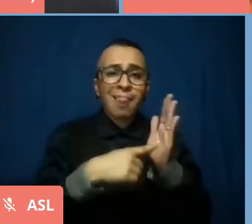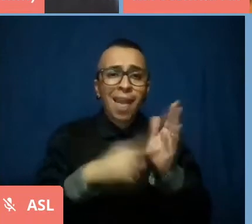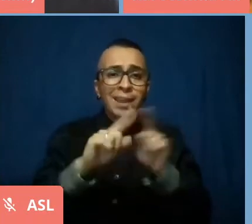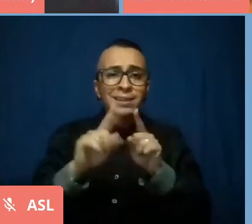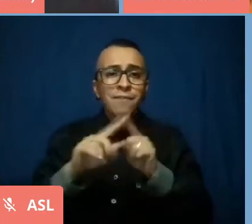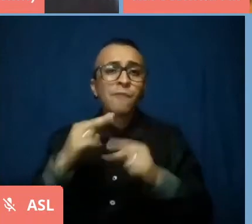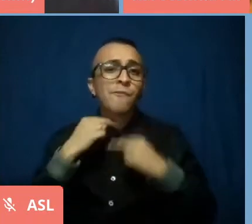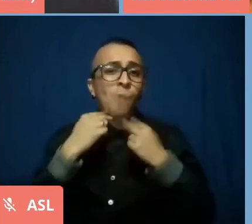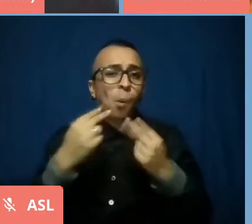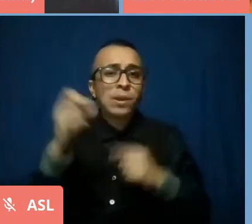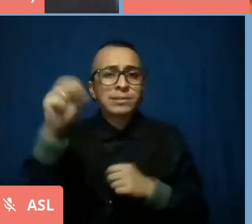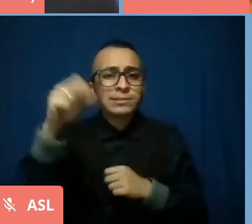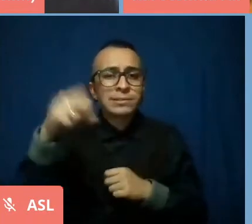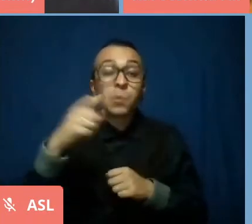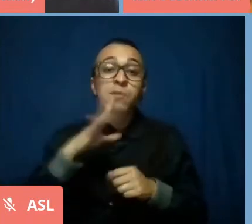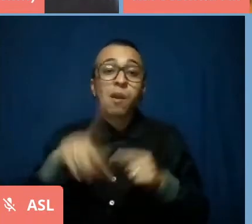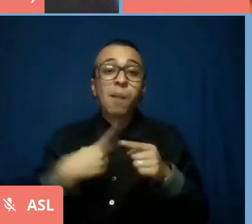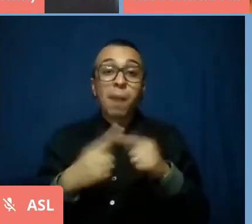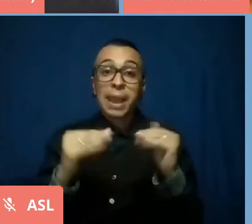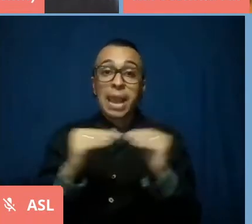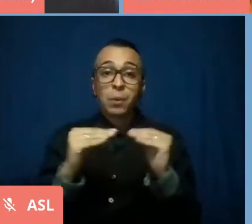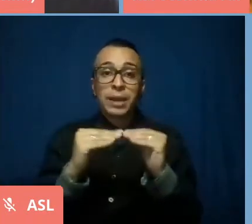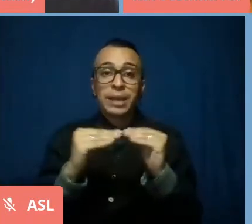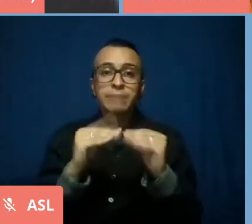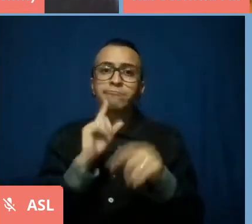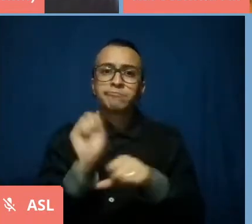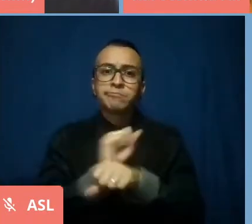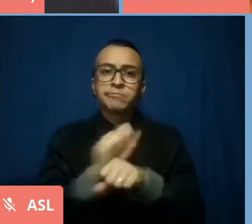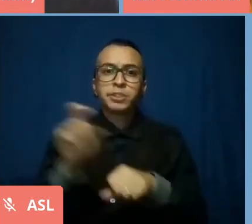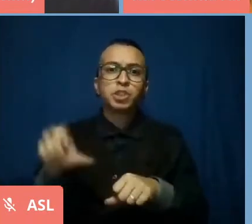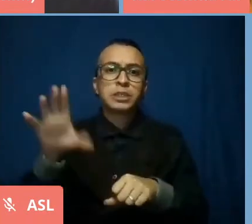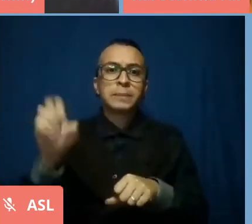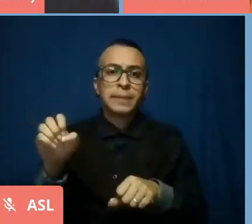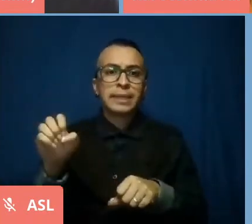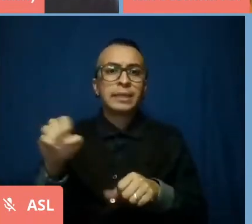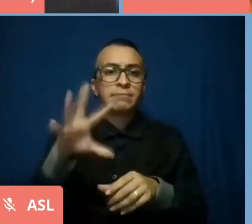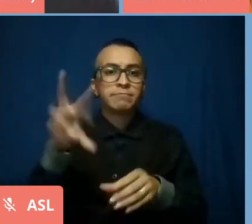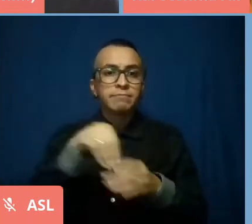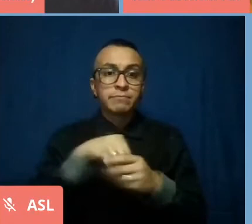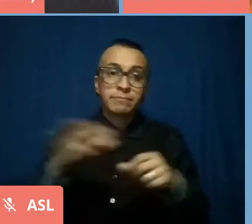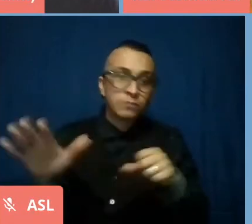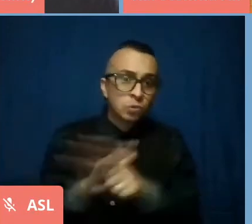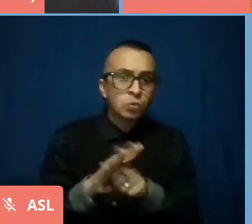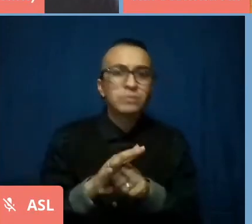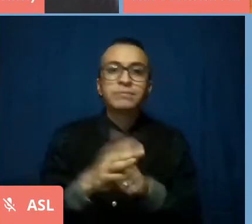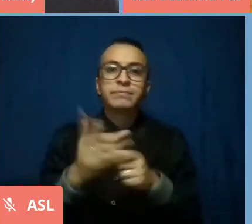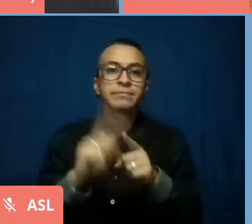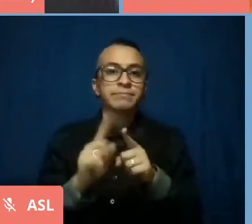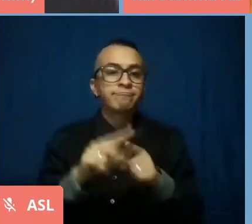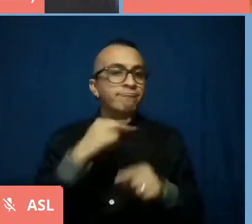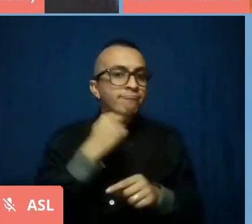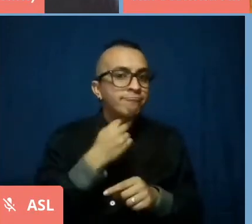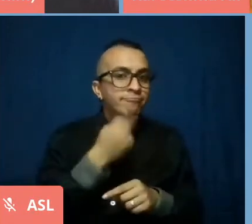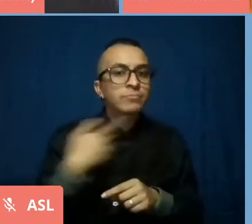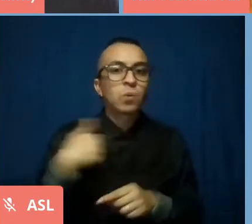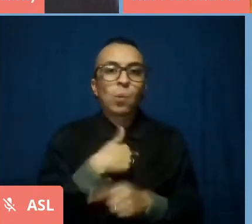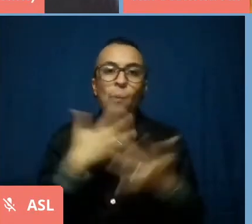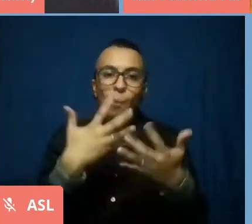when we talk about equity, it really needs to be that we're including the voices of those that we want